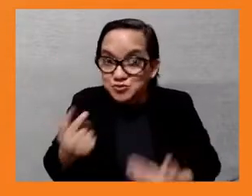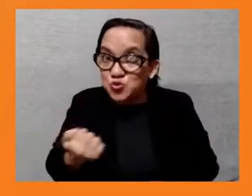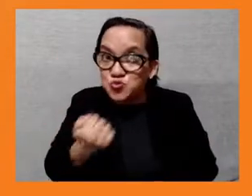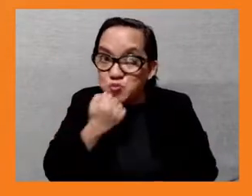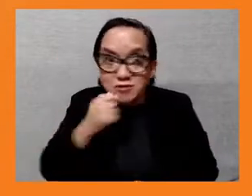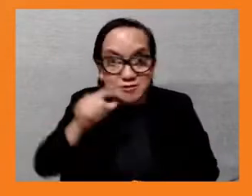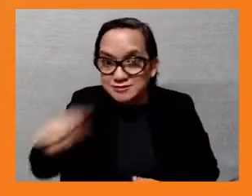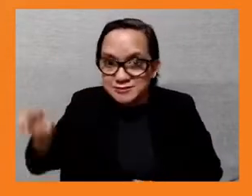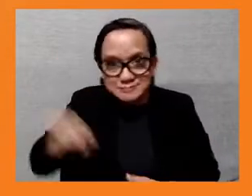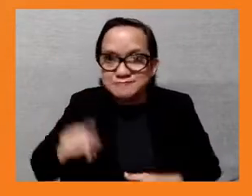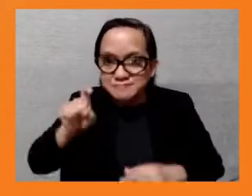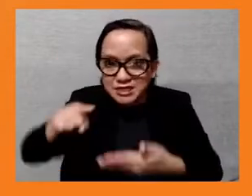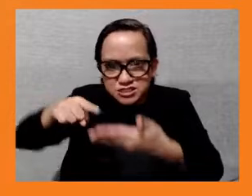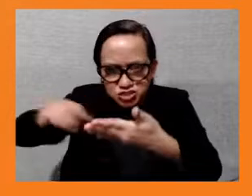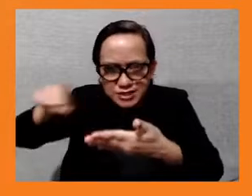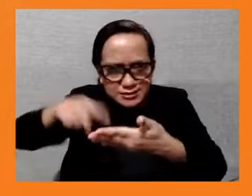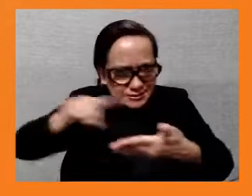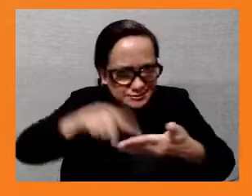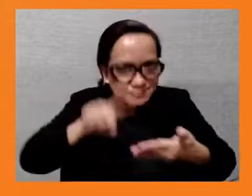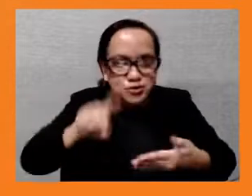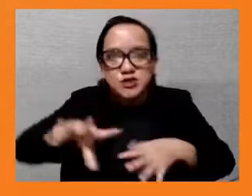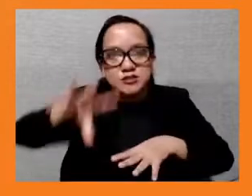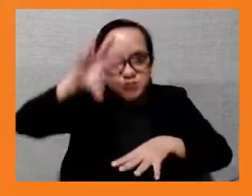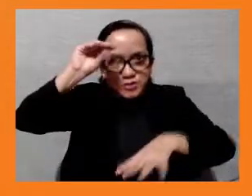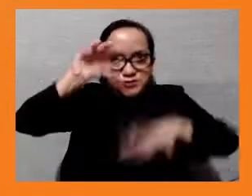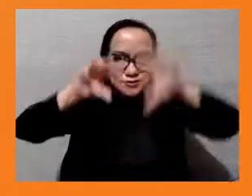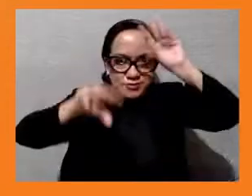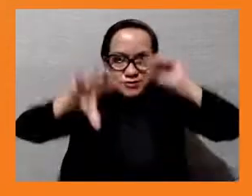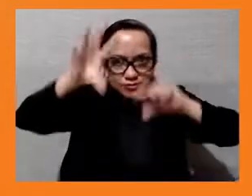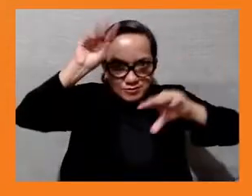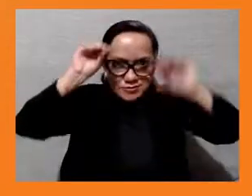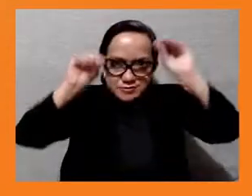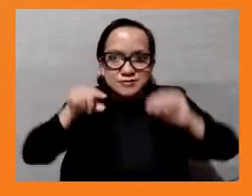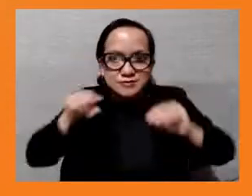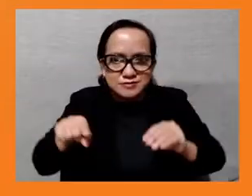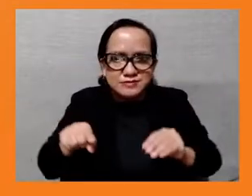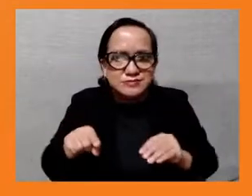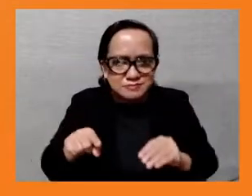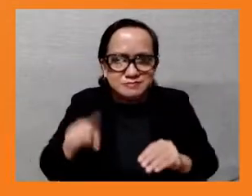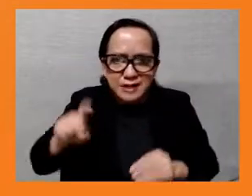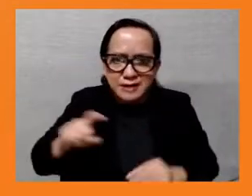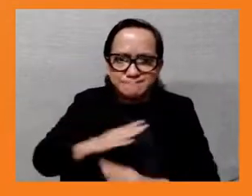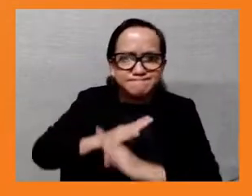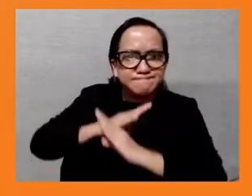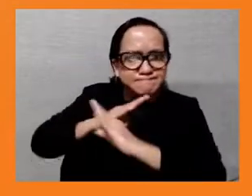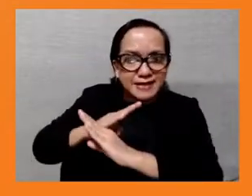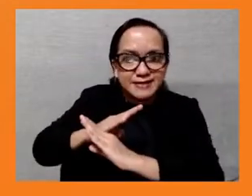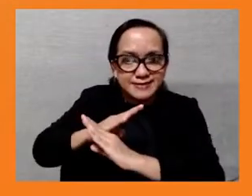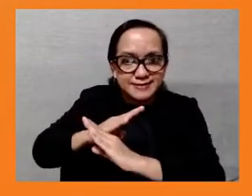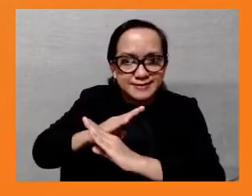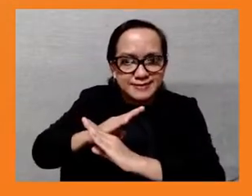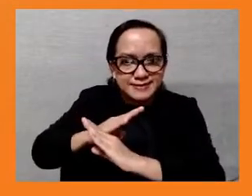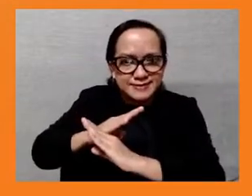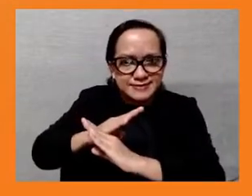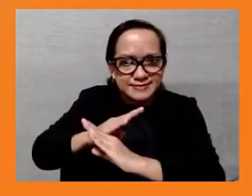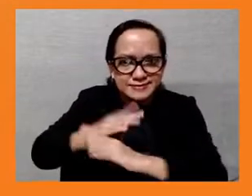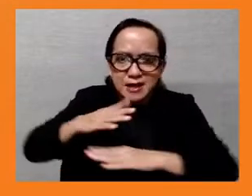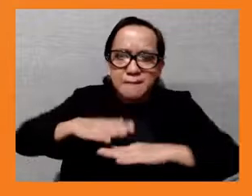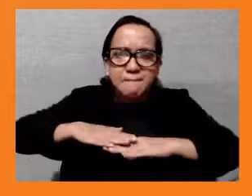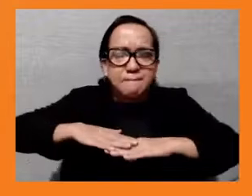collaborations with civil society and local communities that can help with that information dissemination